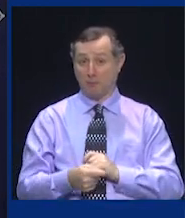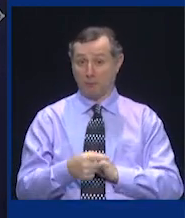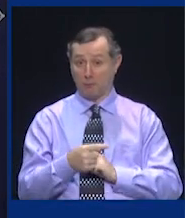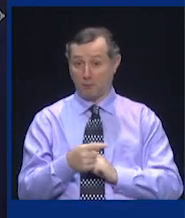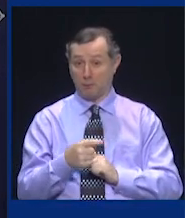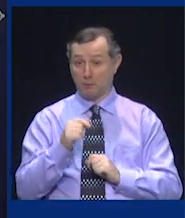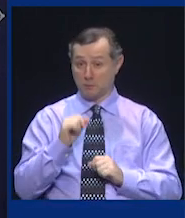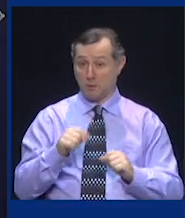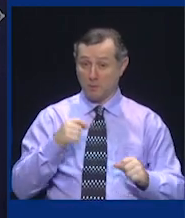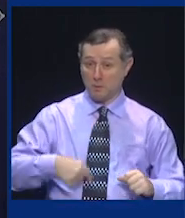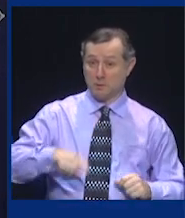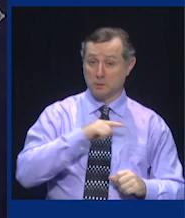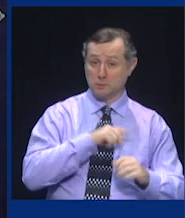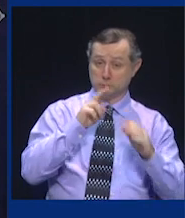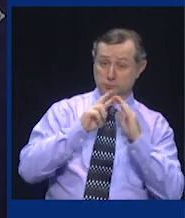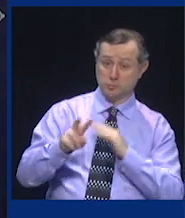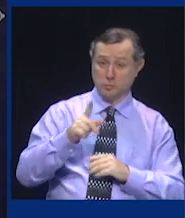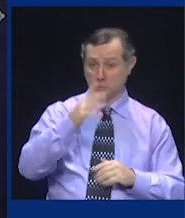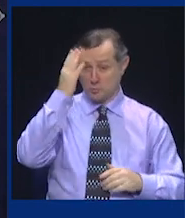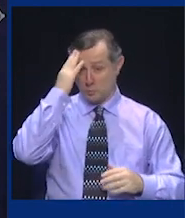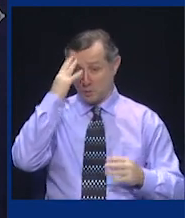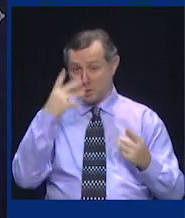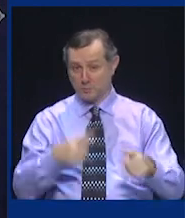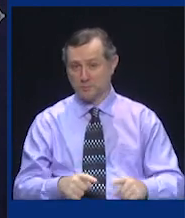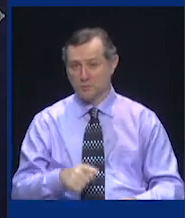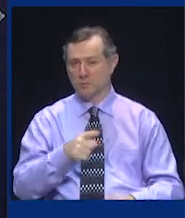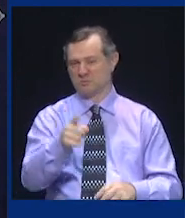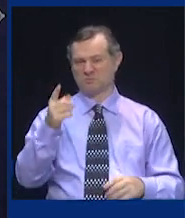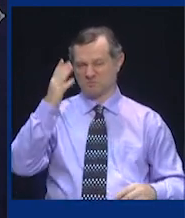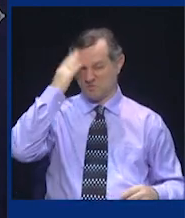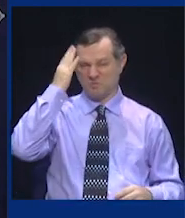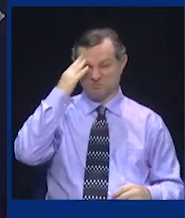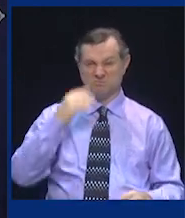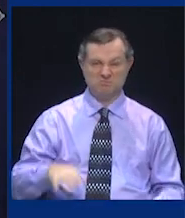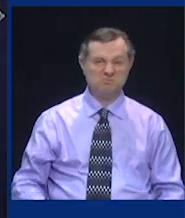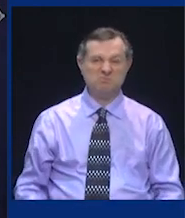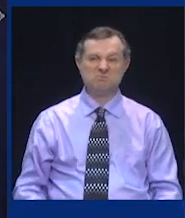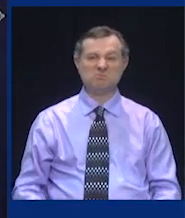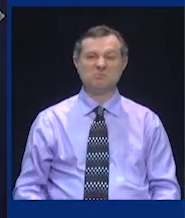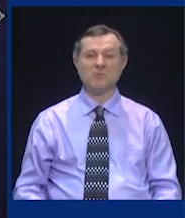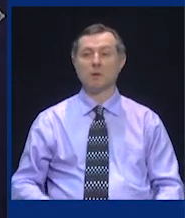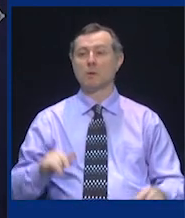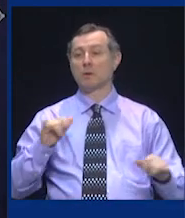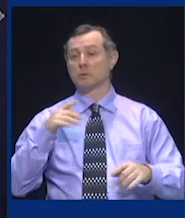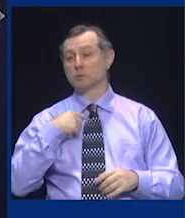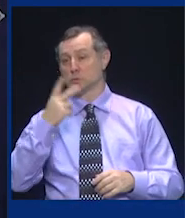facts mean. You know what's going to happen in the movie.